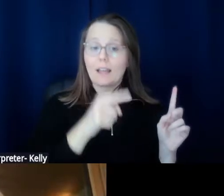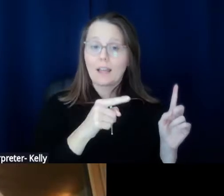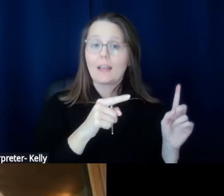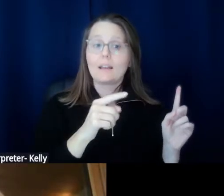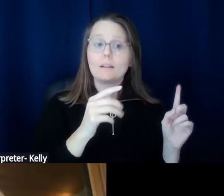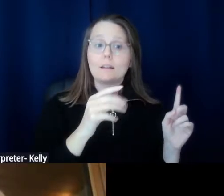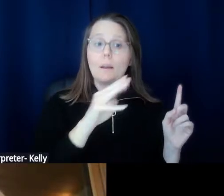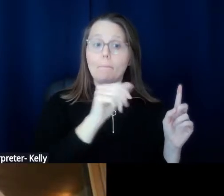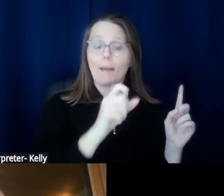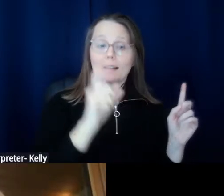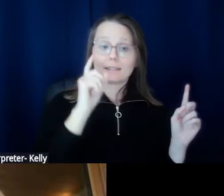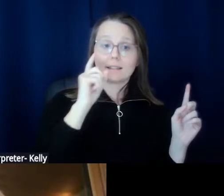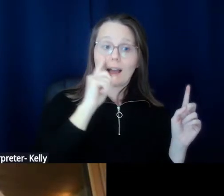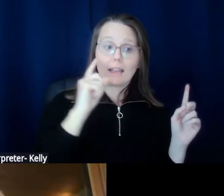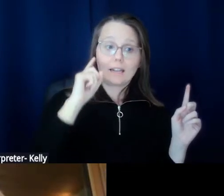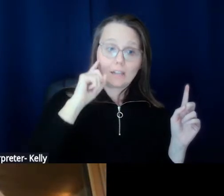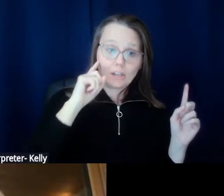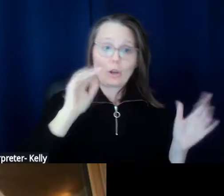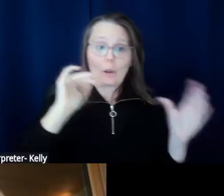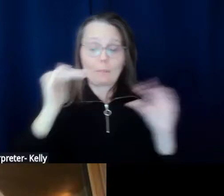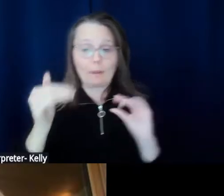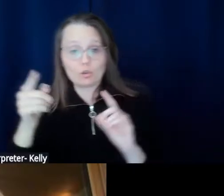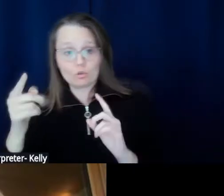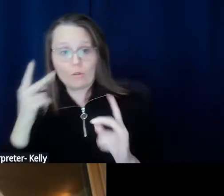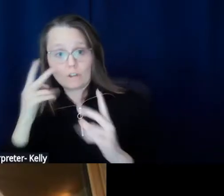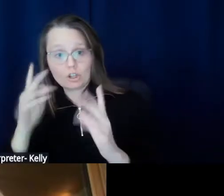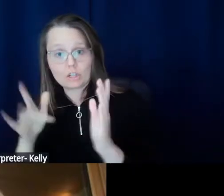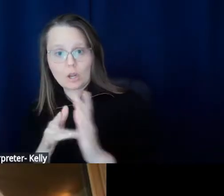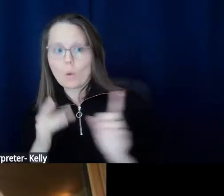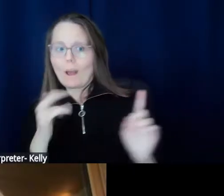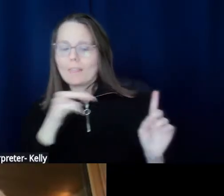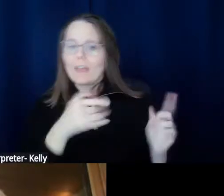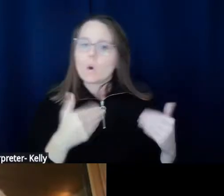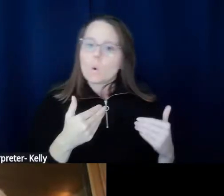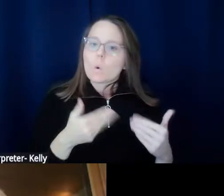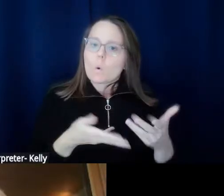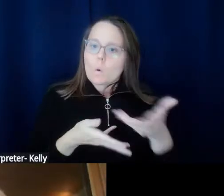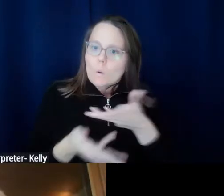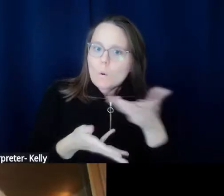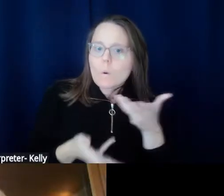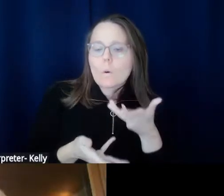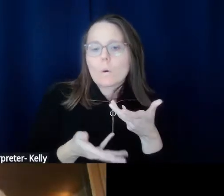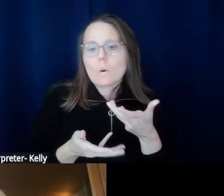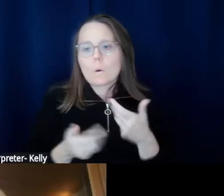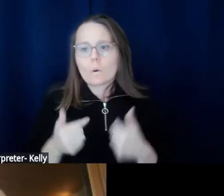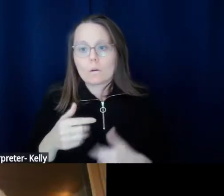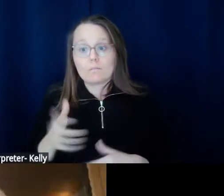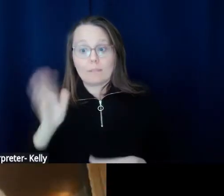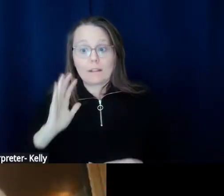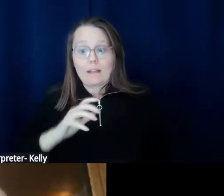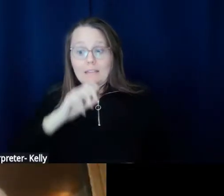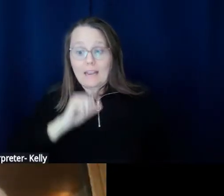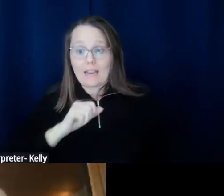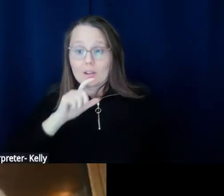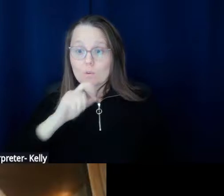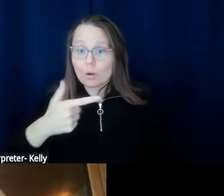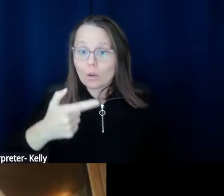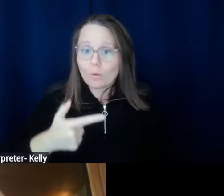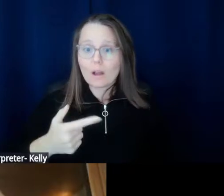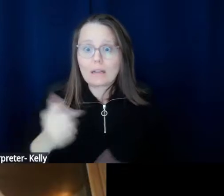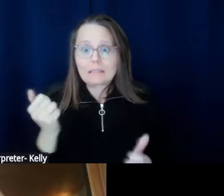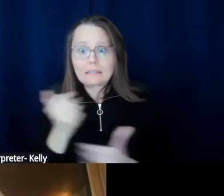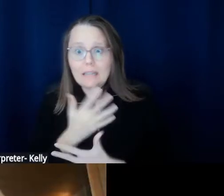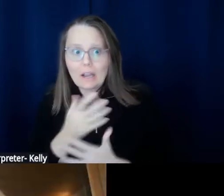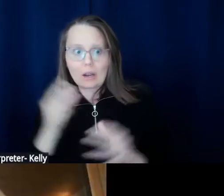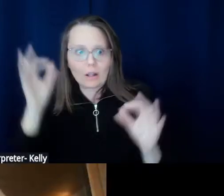physician had really good bedside manner. I was, like I said, 21. I was terrified. I had no idea what was going